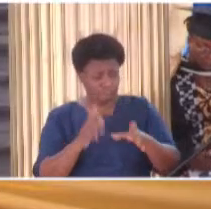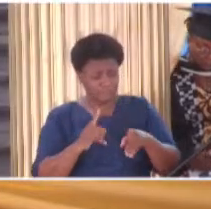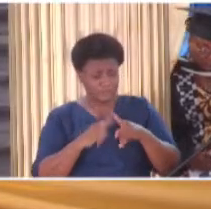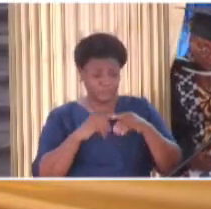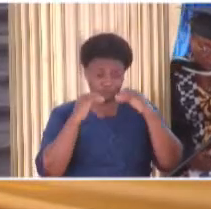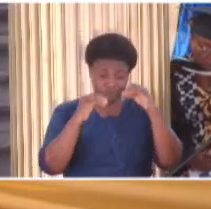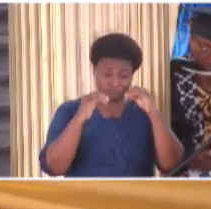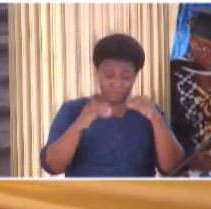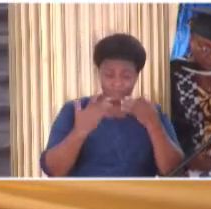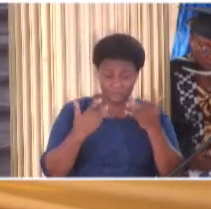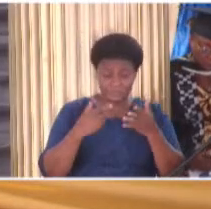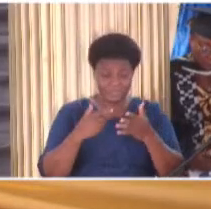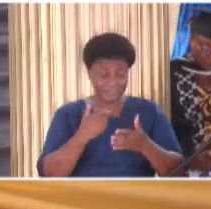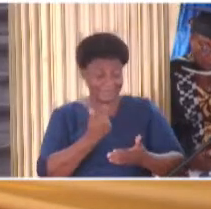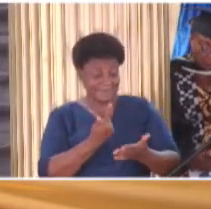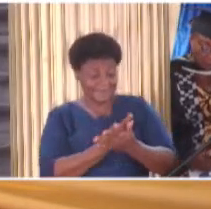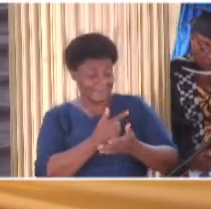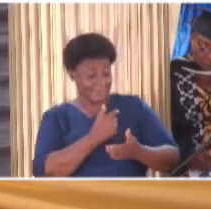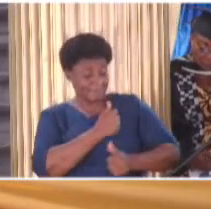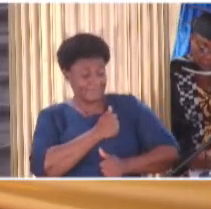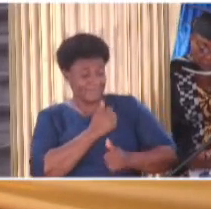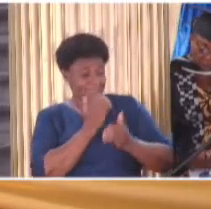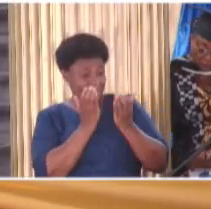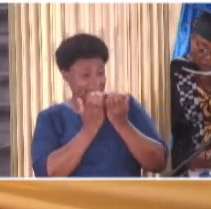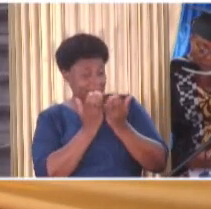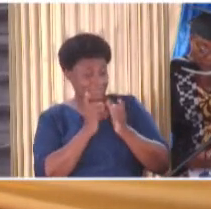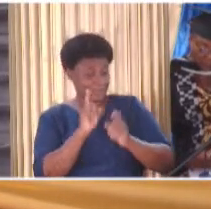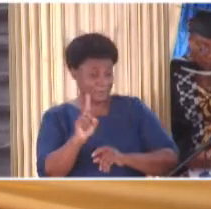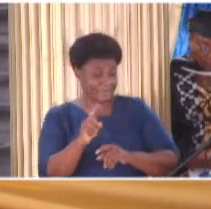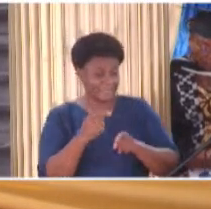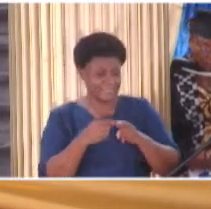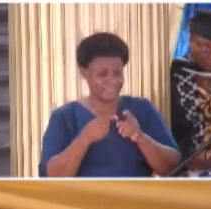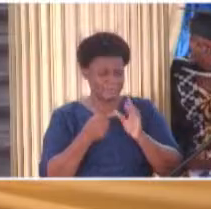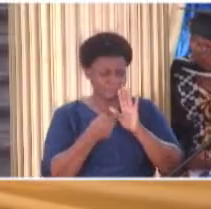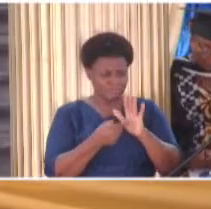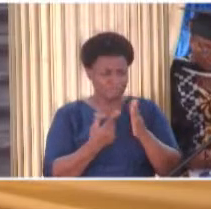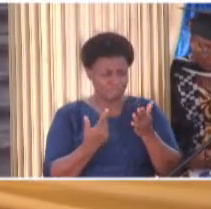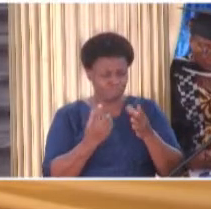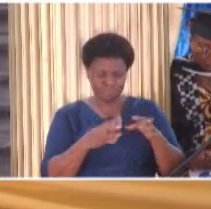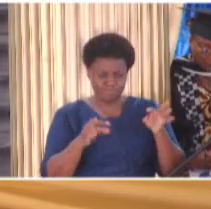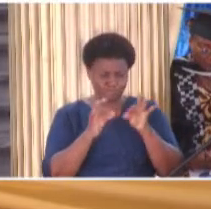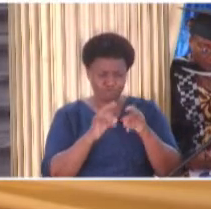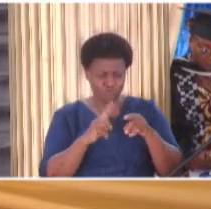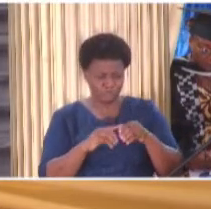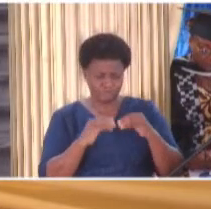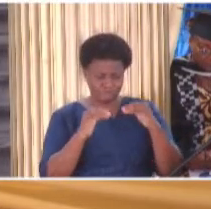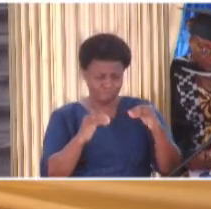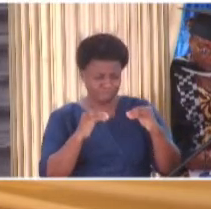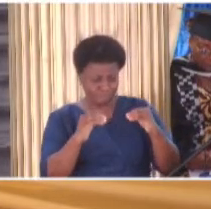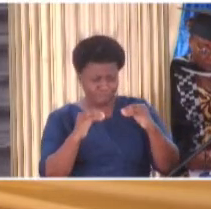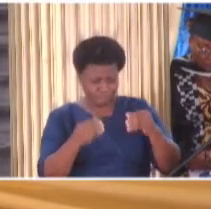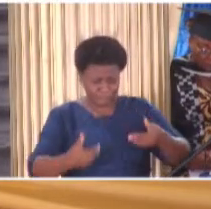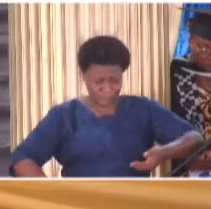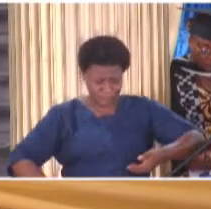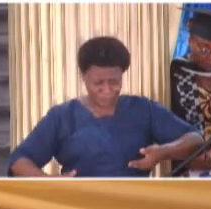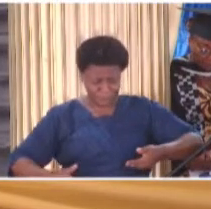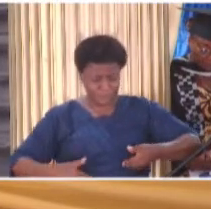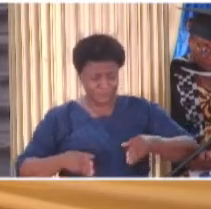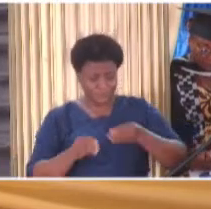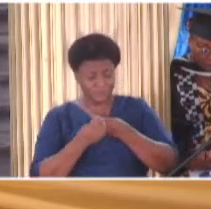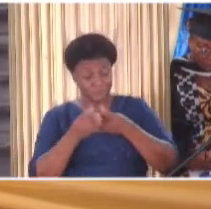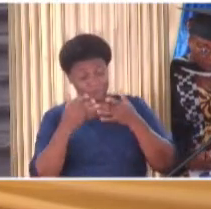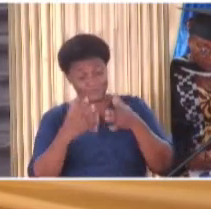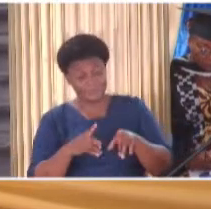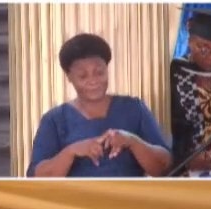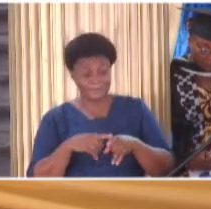at the Ghana Military Academy, where he has played a key role in mentoring young officers and students. As a